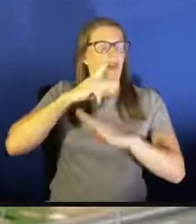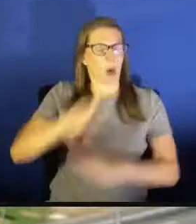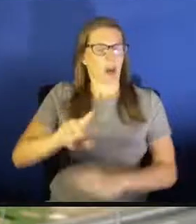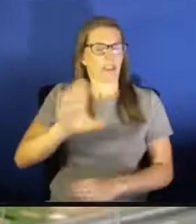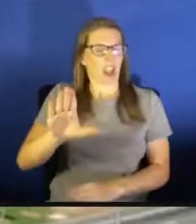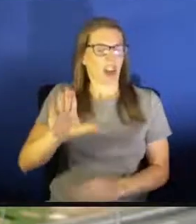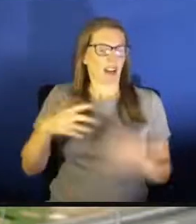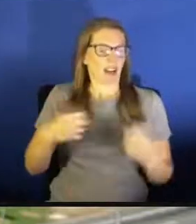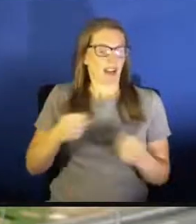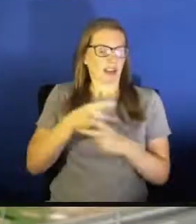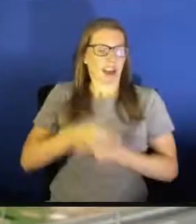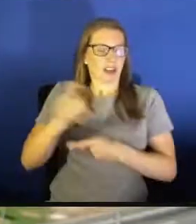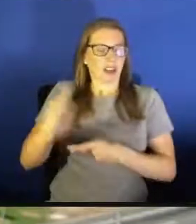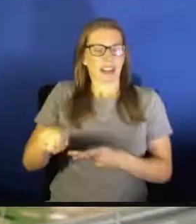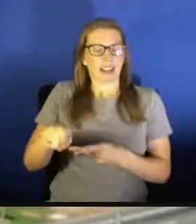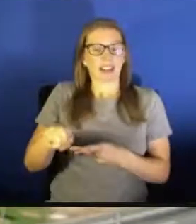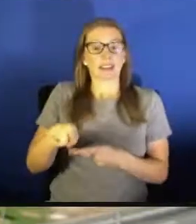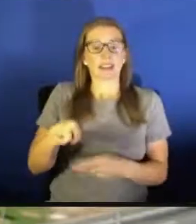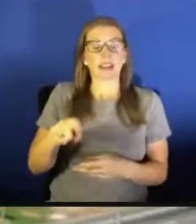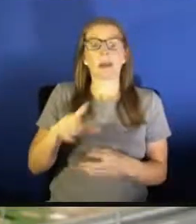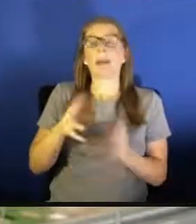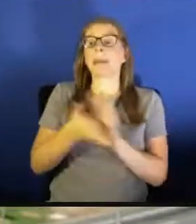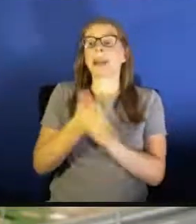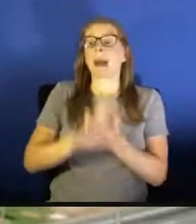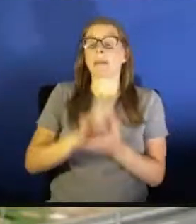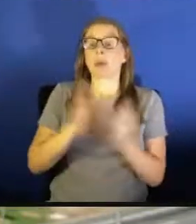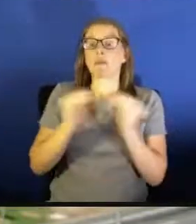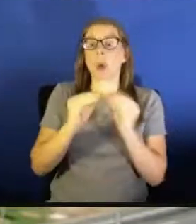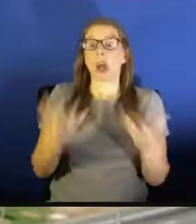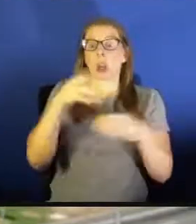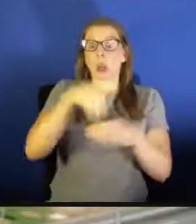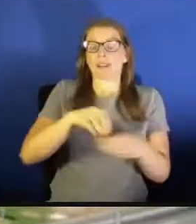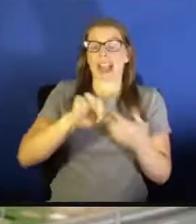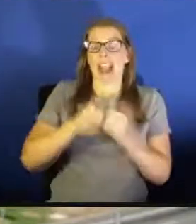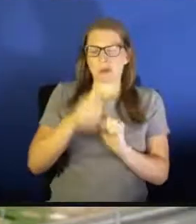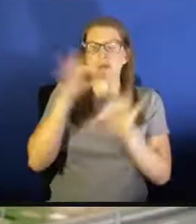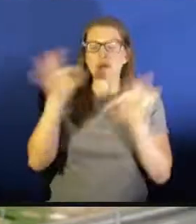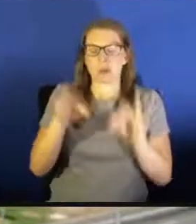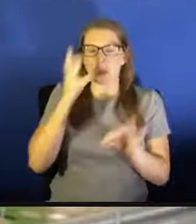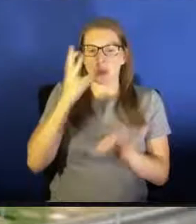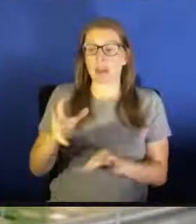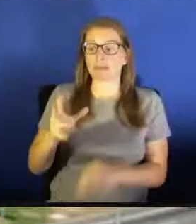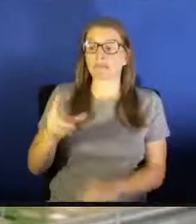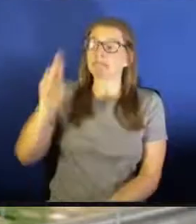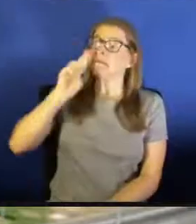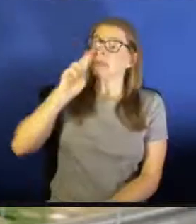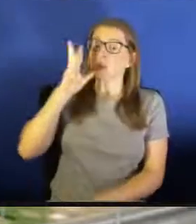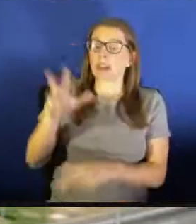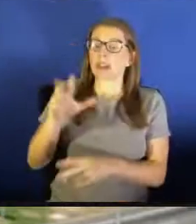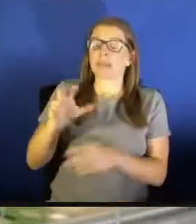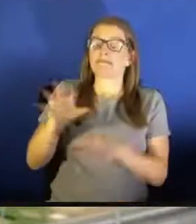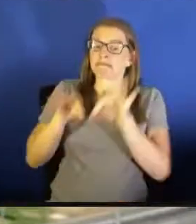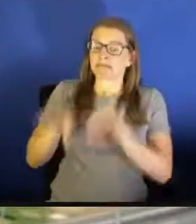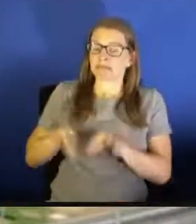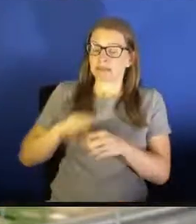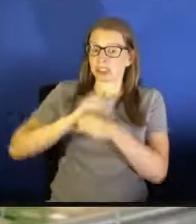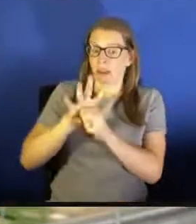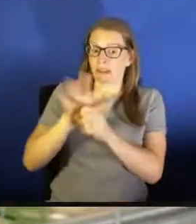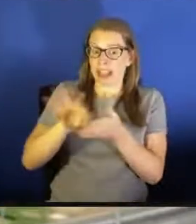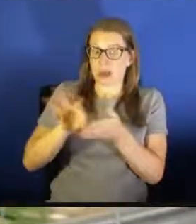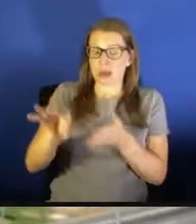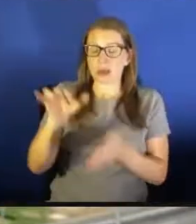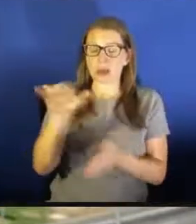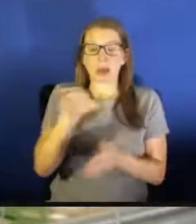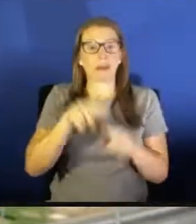gap and be more inclusive? Also, Dr. Dana Hawkinson will join us with the COVID count here in just a few moments. But first, the American